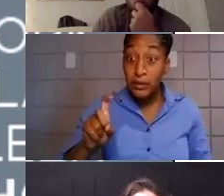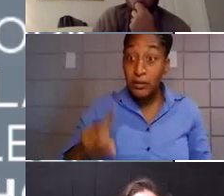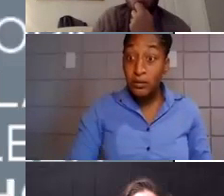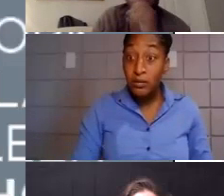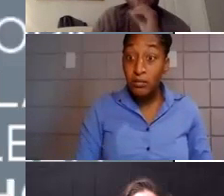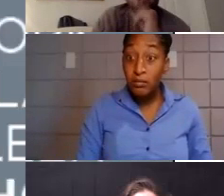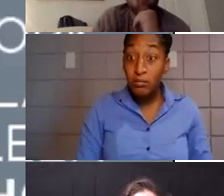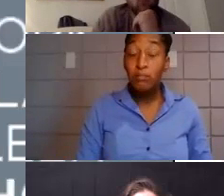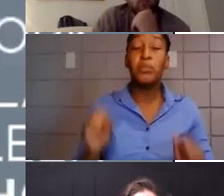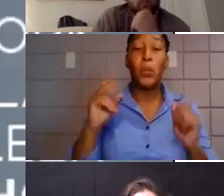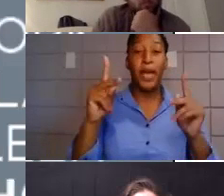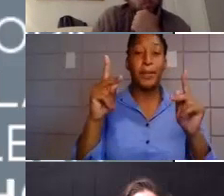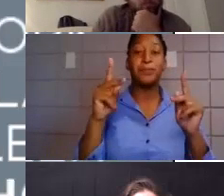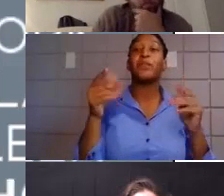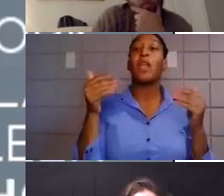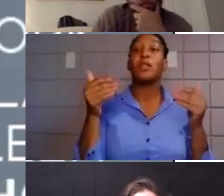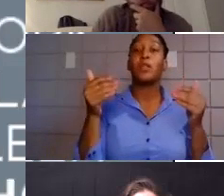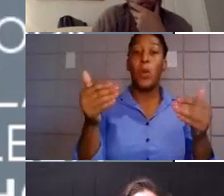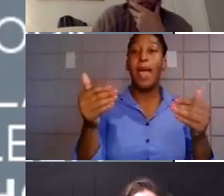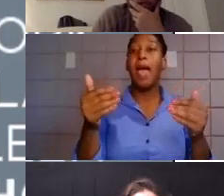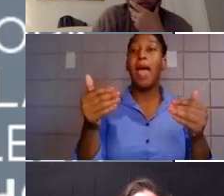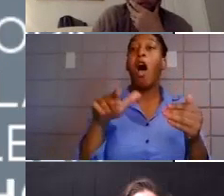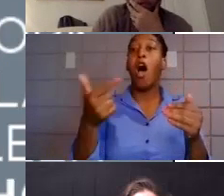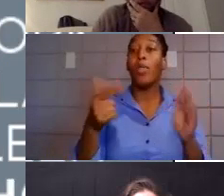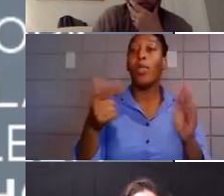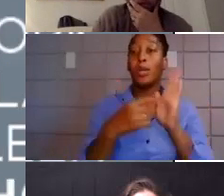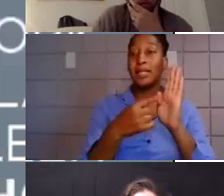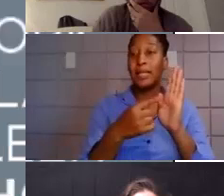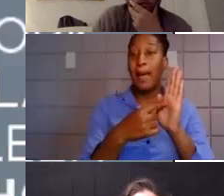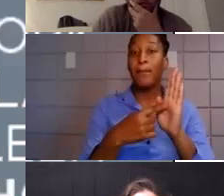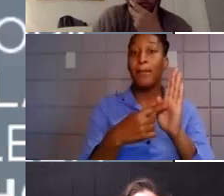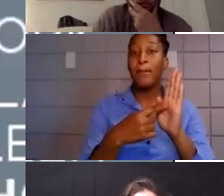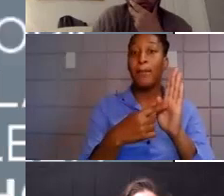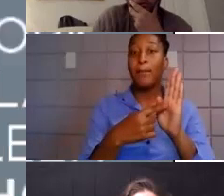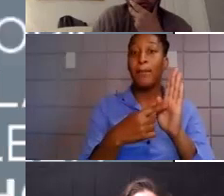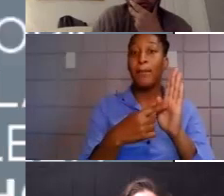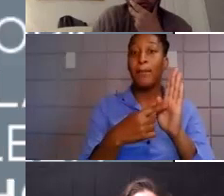Let's take a look at another example. Now this one,